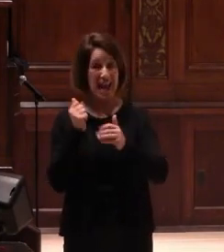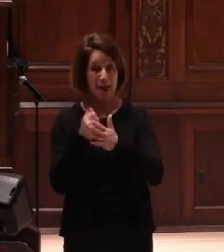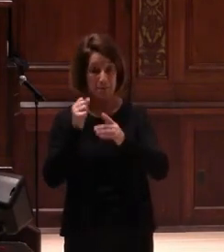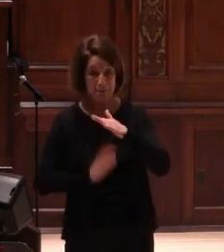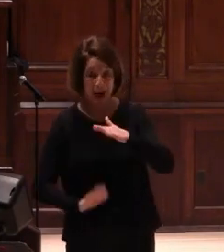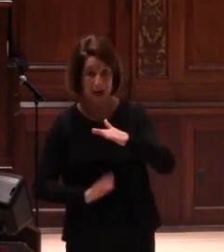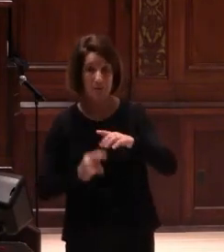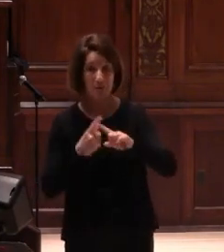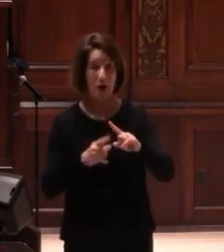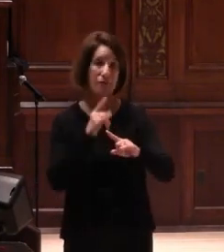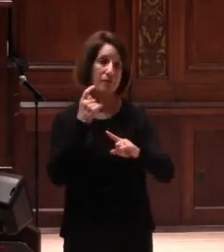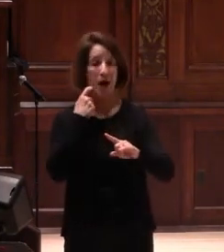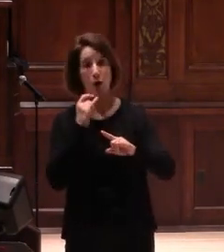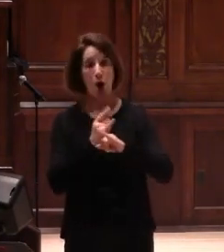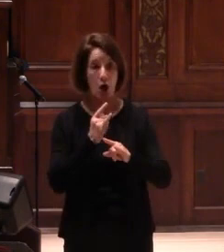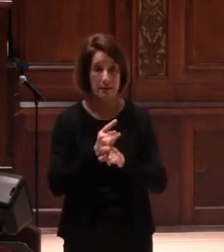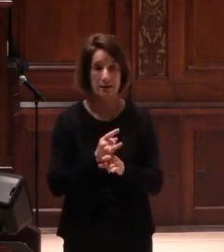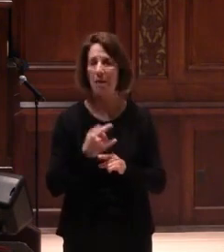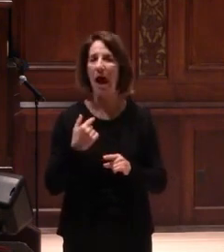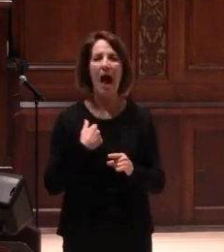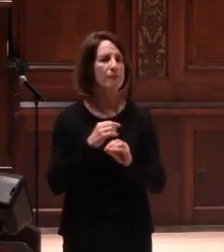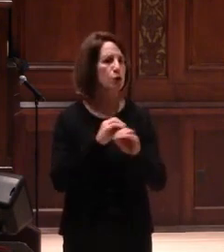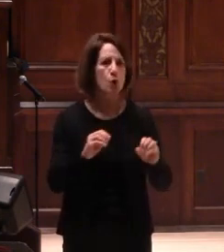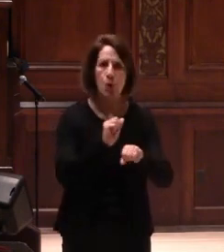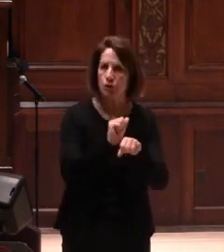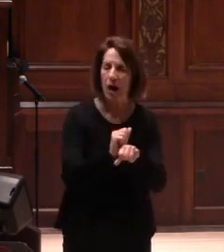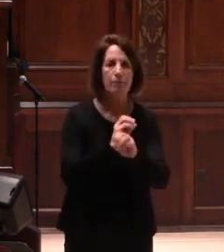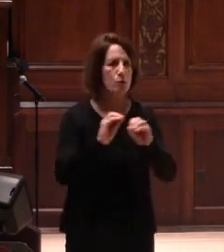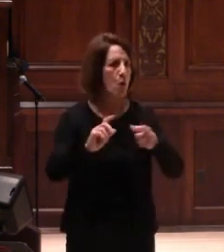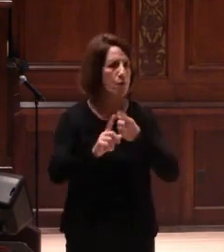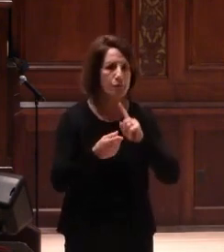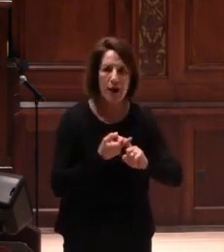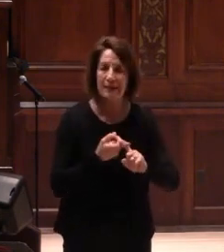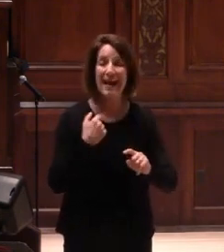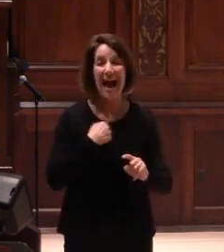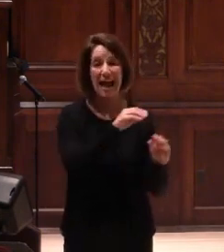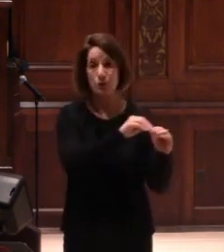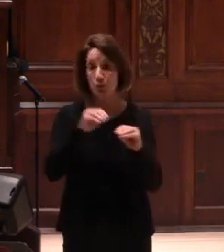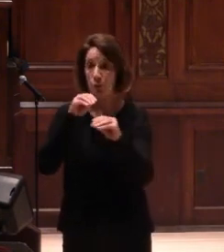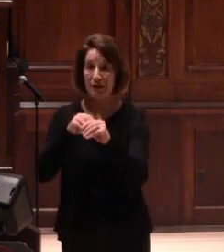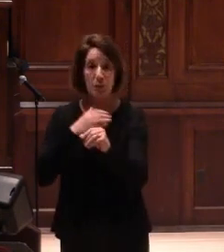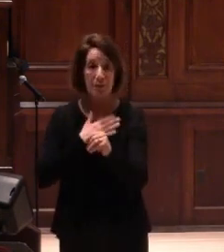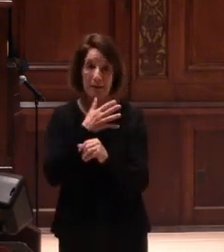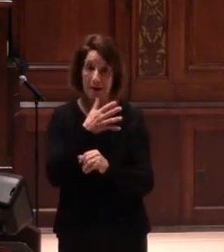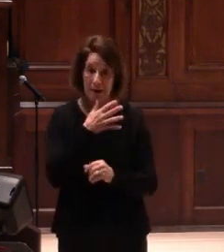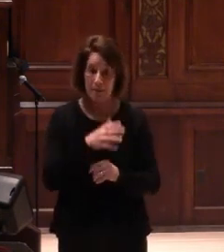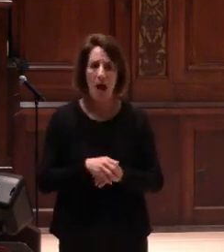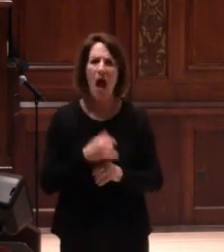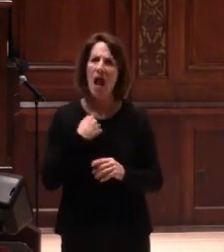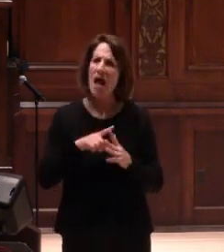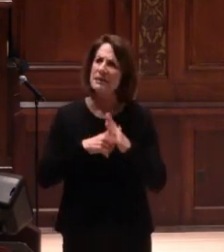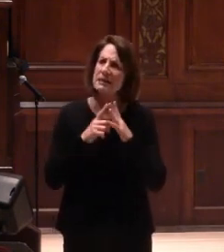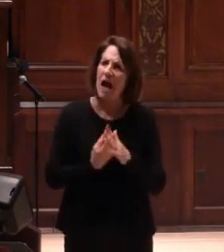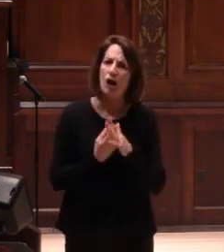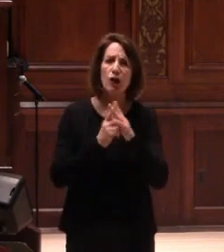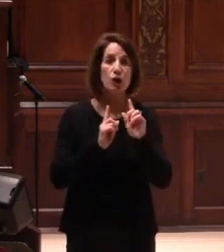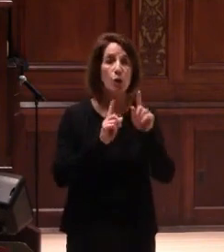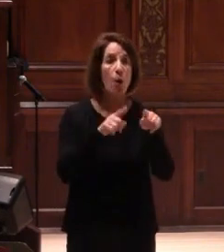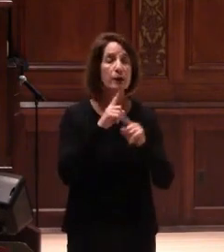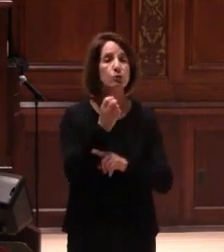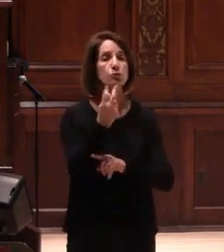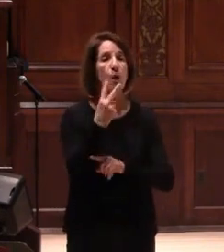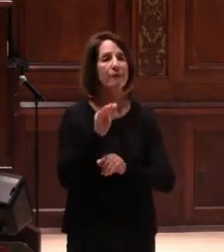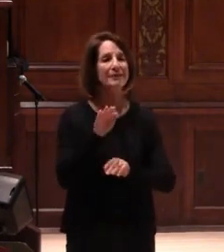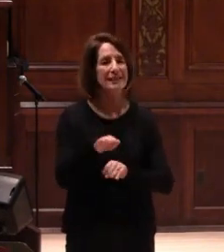old. I had no job, no friends, no place to live. I had to move back in with my mom. And I started going to 12-step